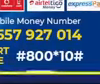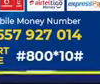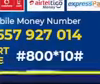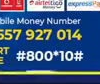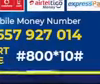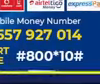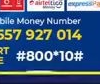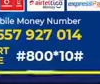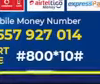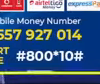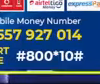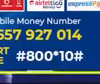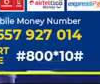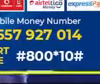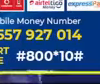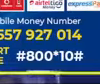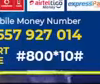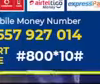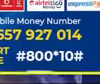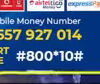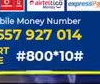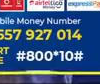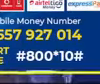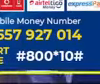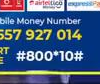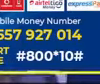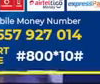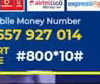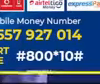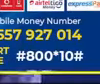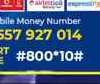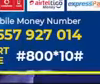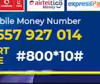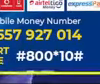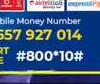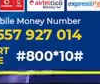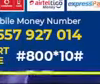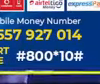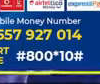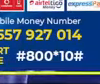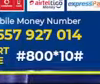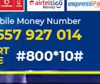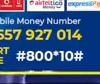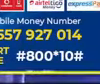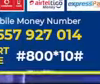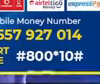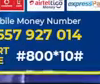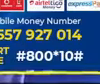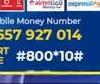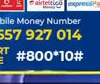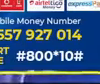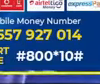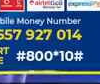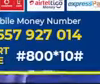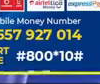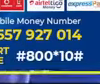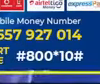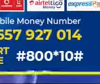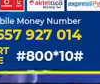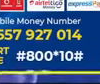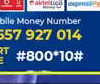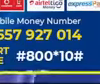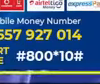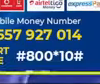their givings, whether given physically or given electronically, whether on ground here on site or by way